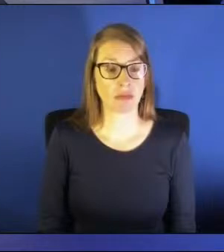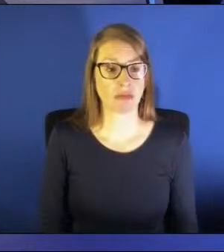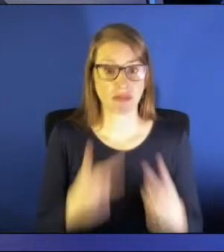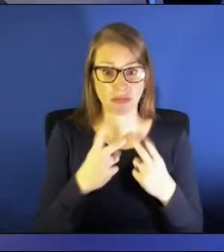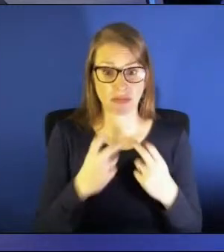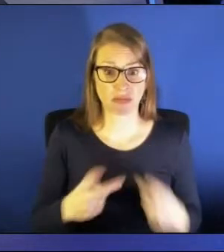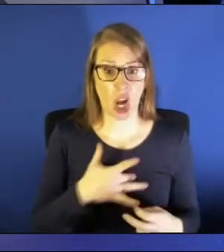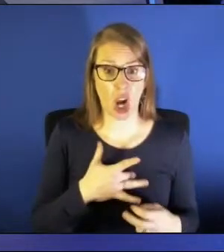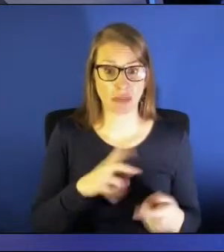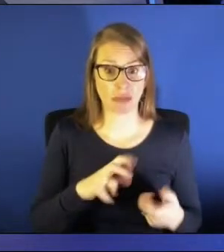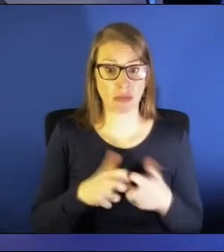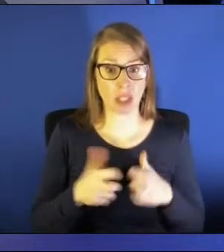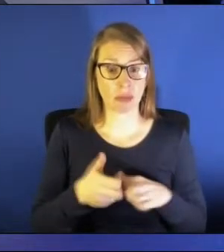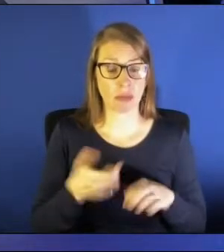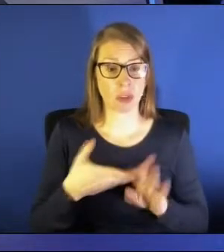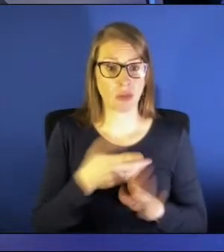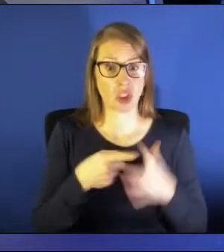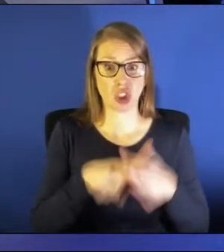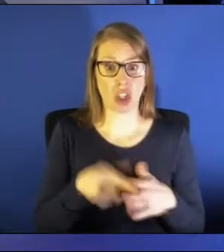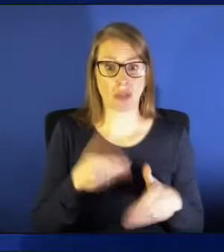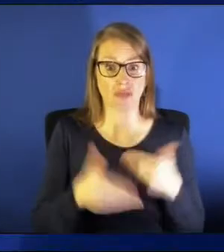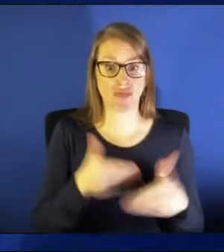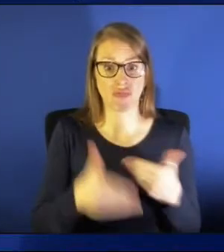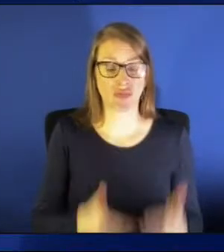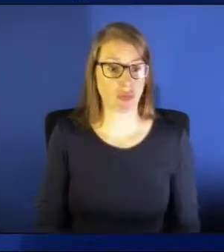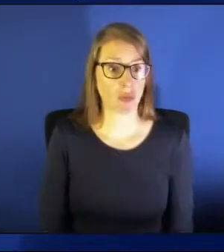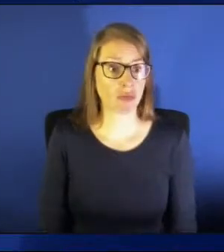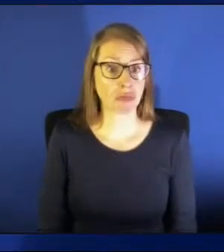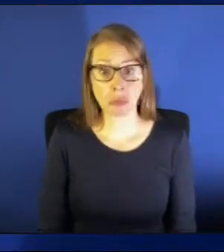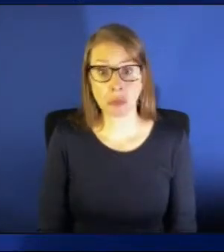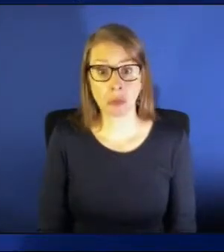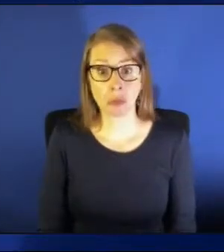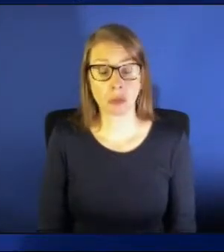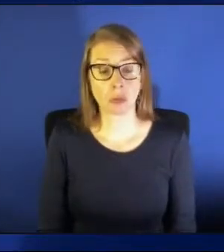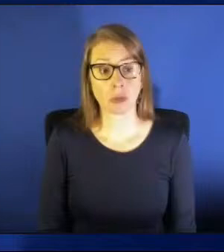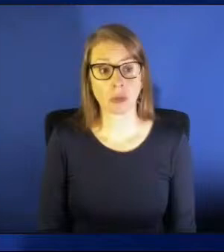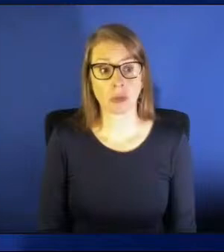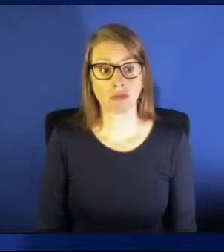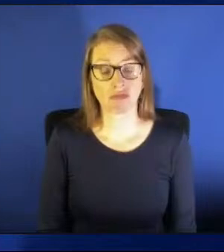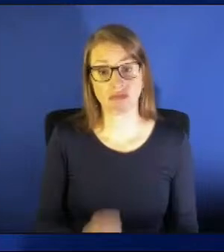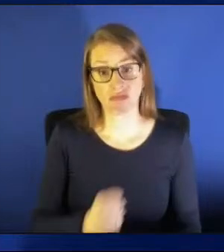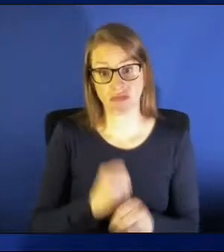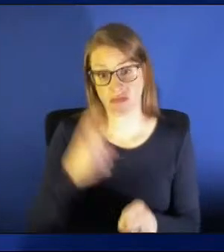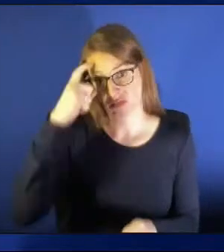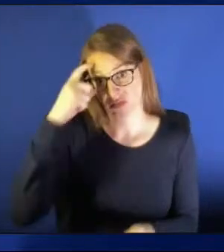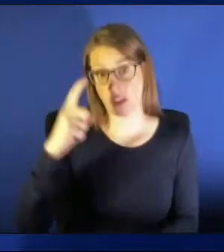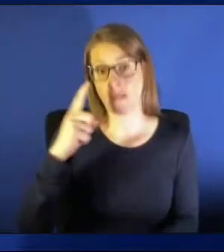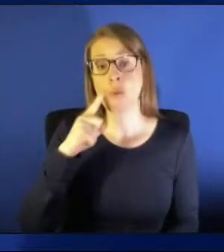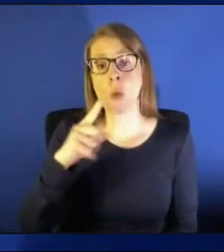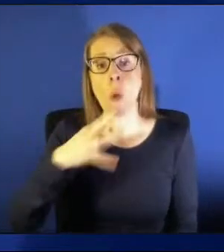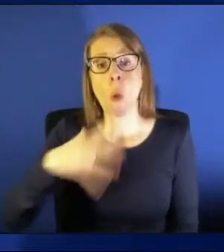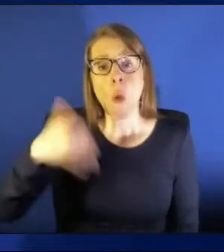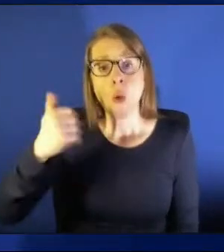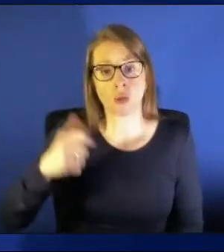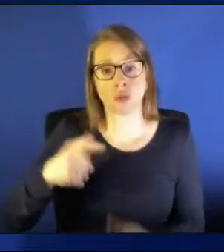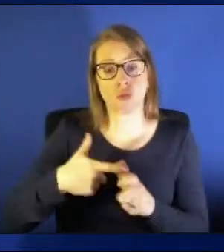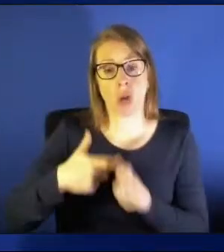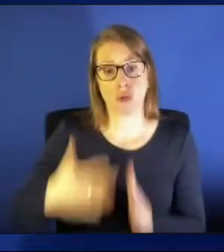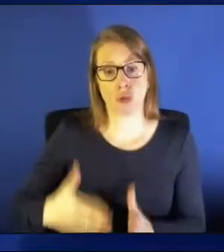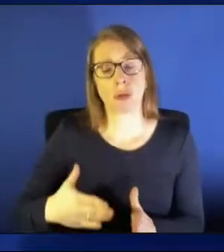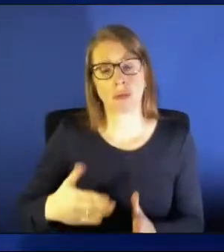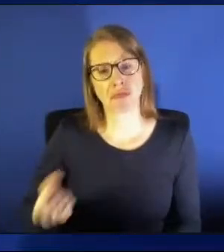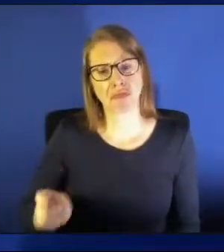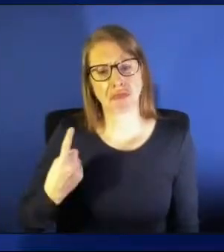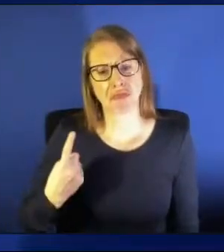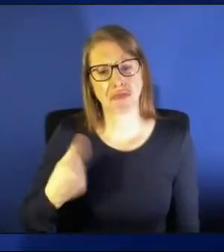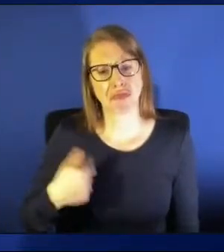start down this journey? I think it makes good sense, particularly for the older runners, to do that. Okay. I think that makes good sense. One thing I would add